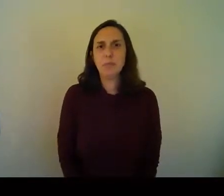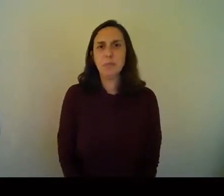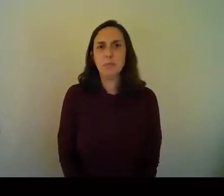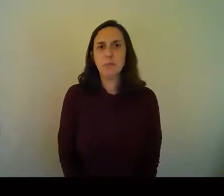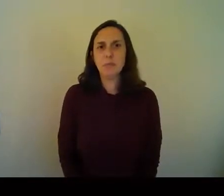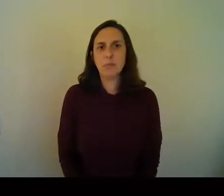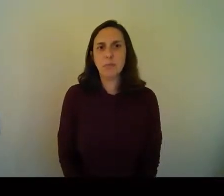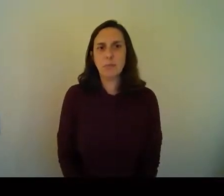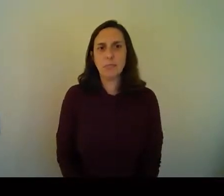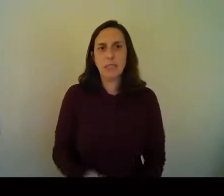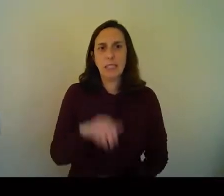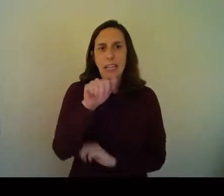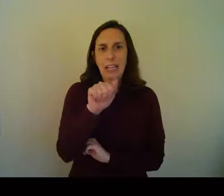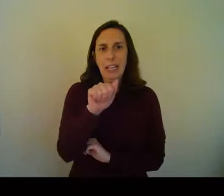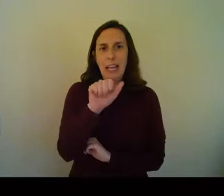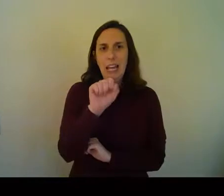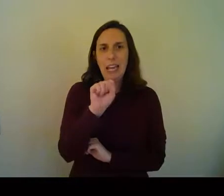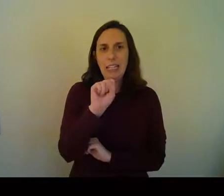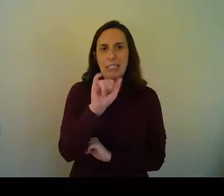So an asymptote